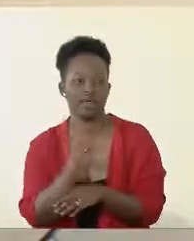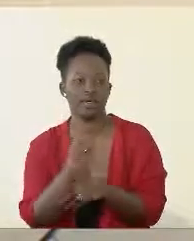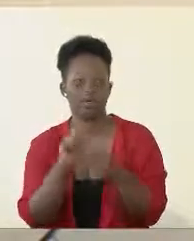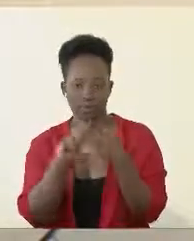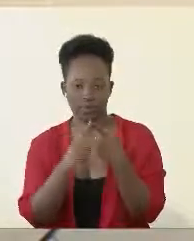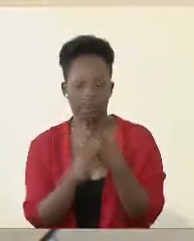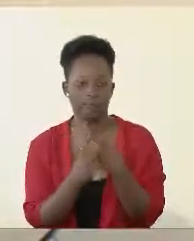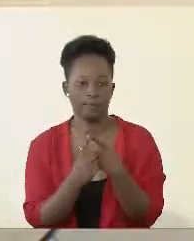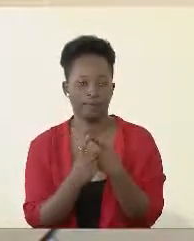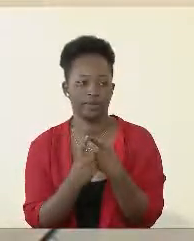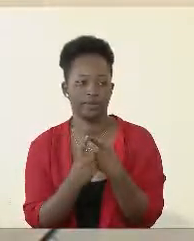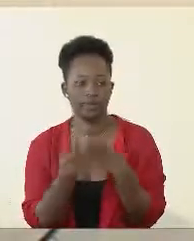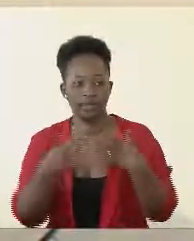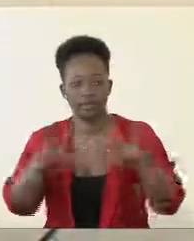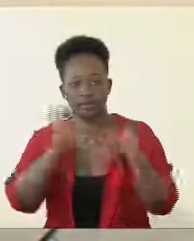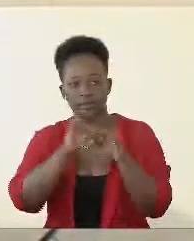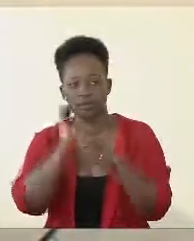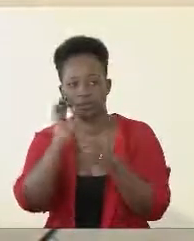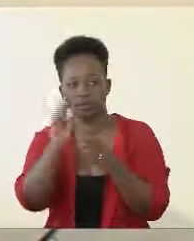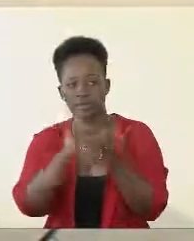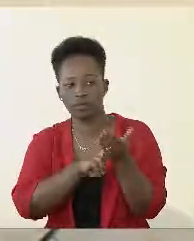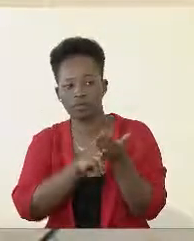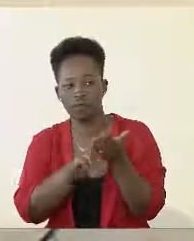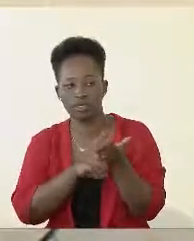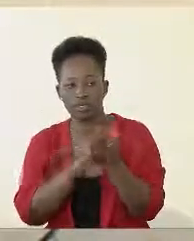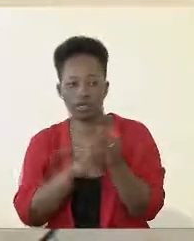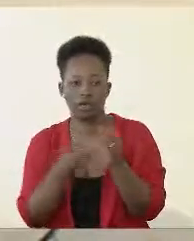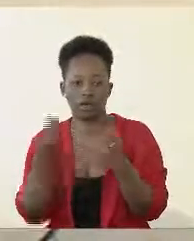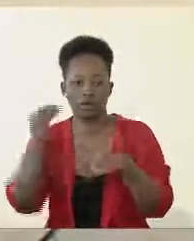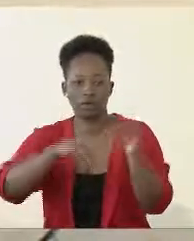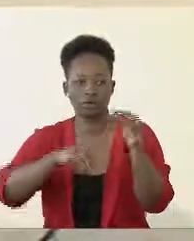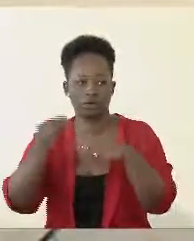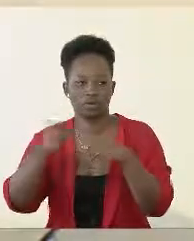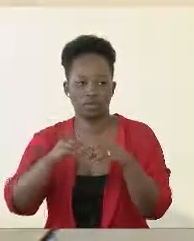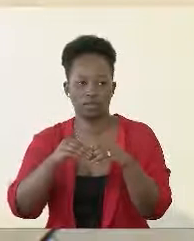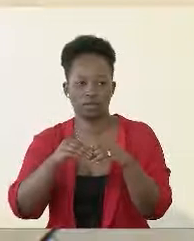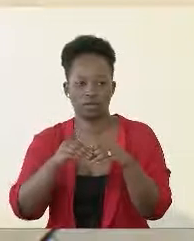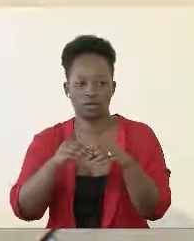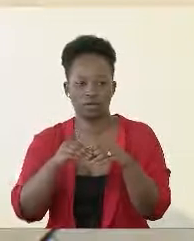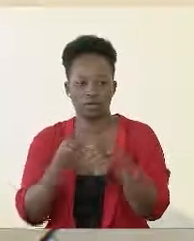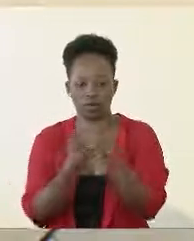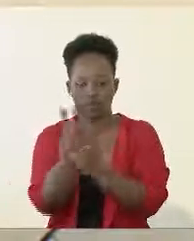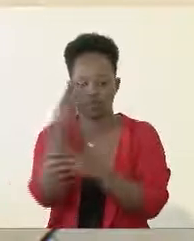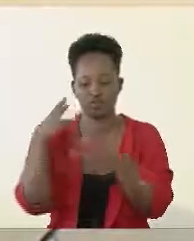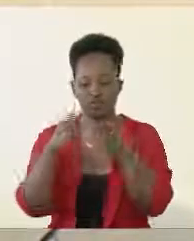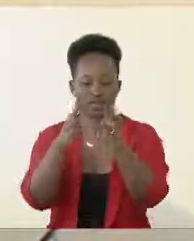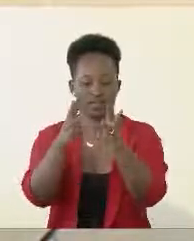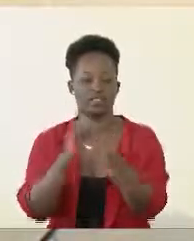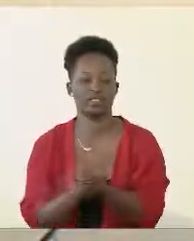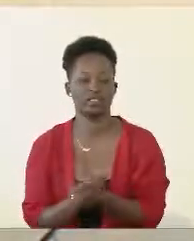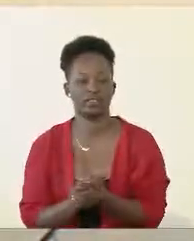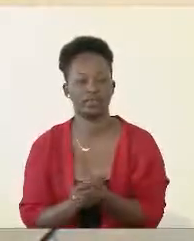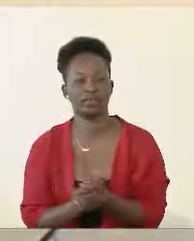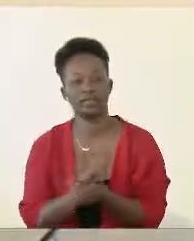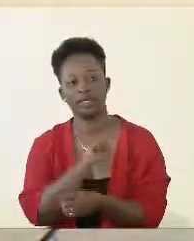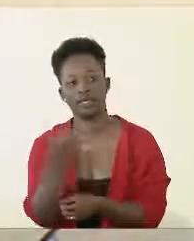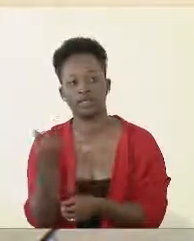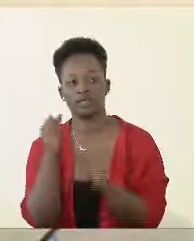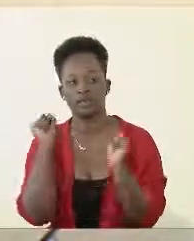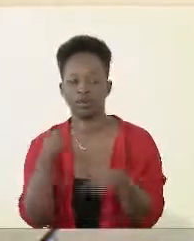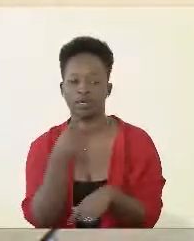that it will help, or it helps when you apply the growth strategies, it helps to maximize profits. It helps